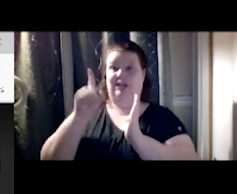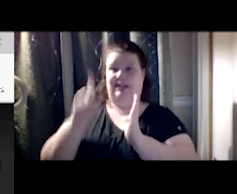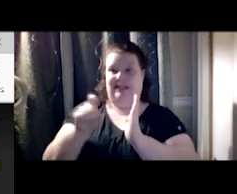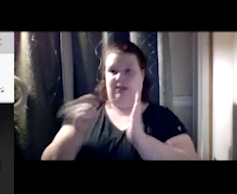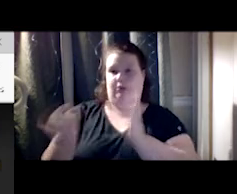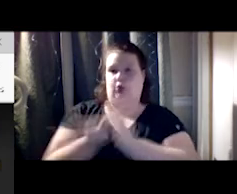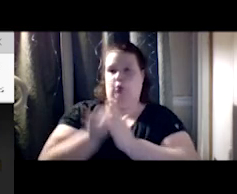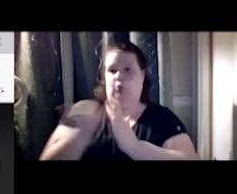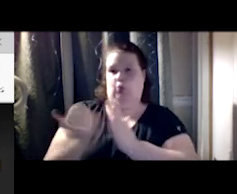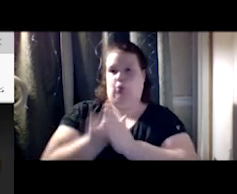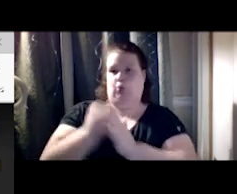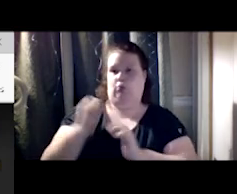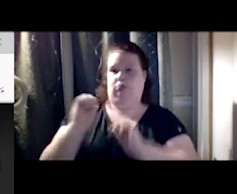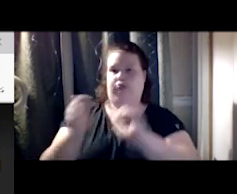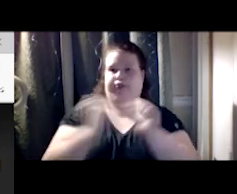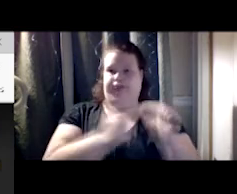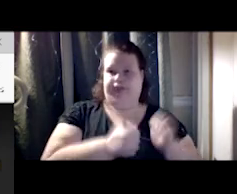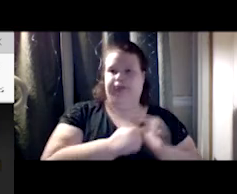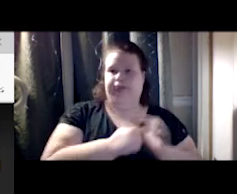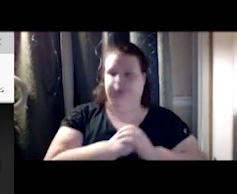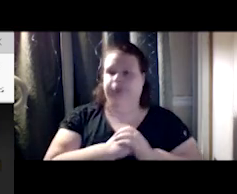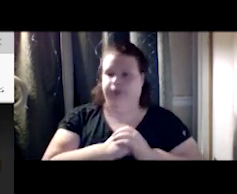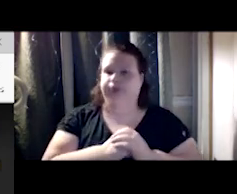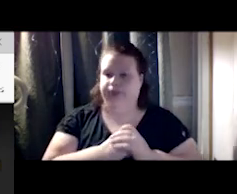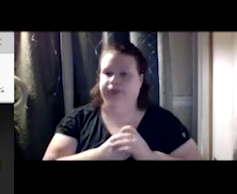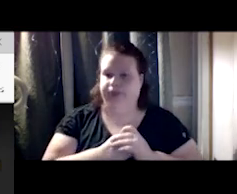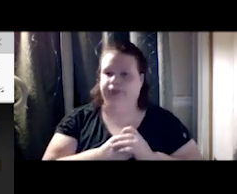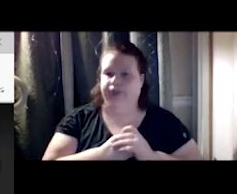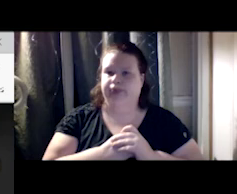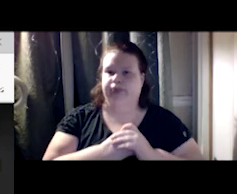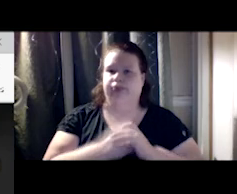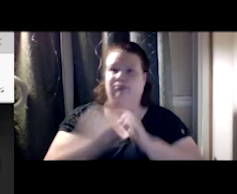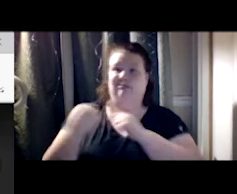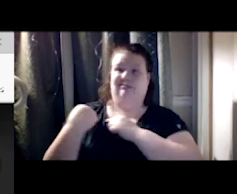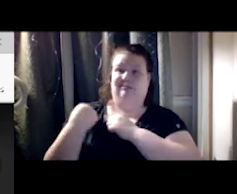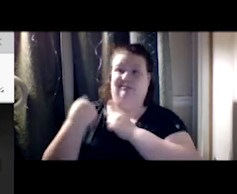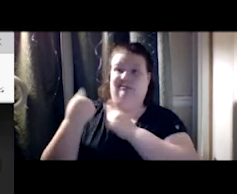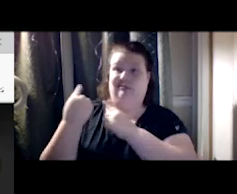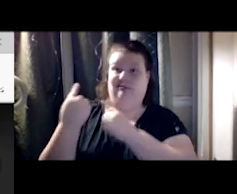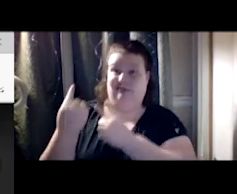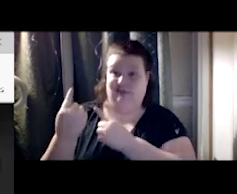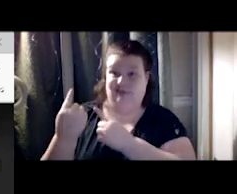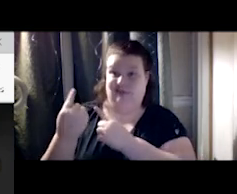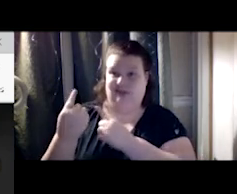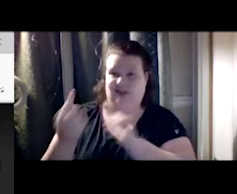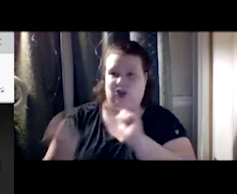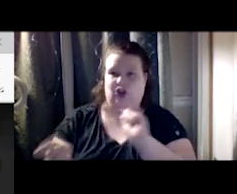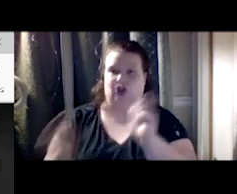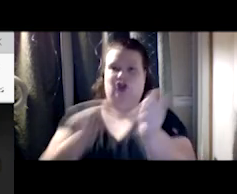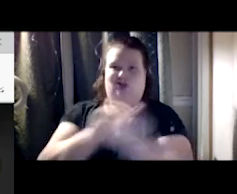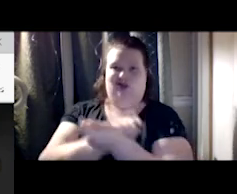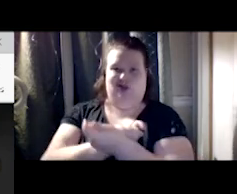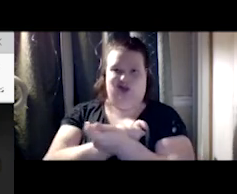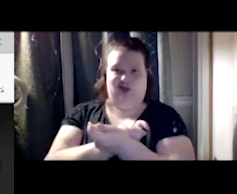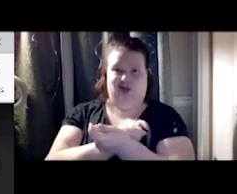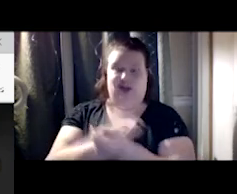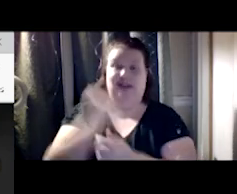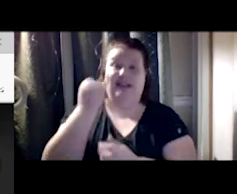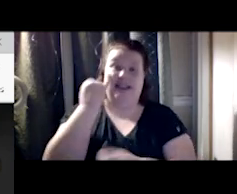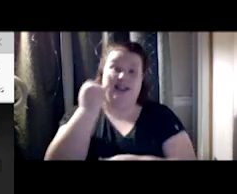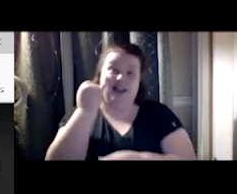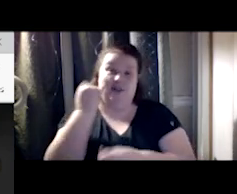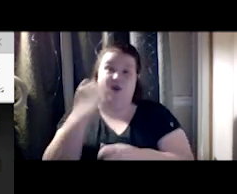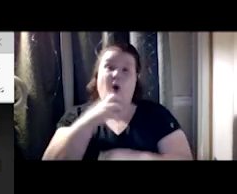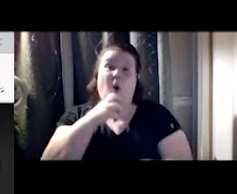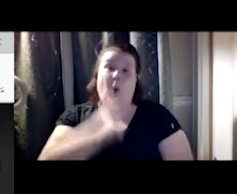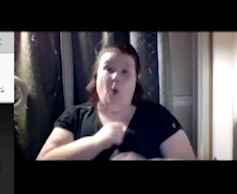new systems that have been there for many years. So when that's the case, when you renovate a building that's already old,